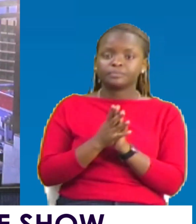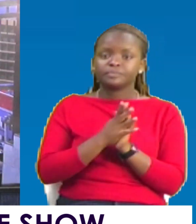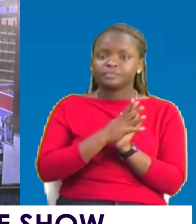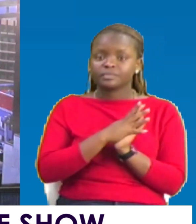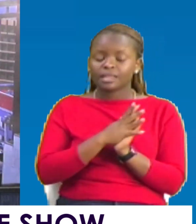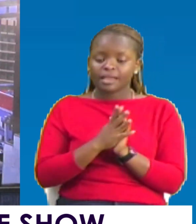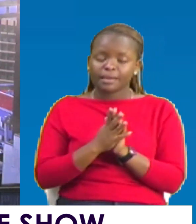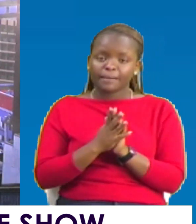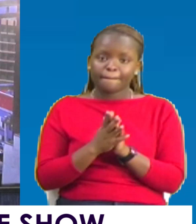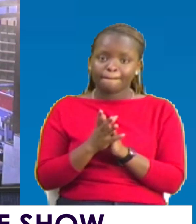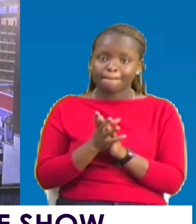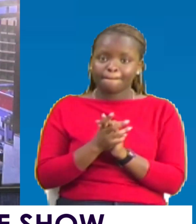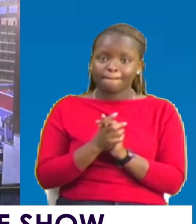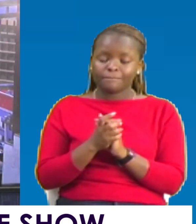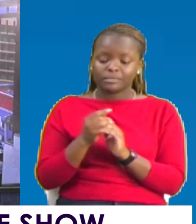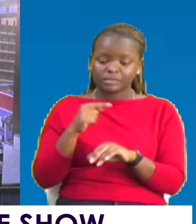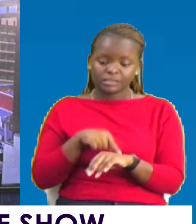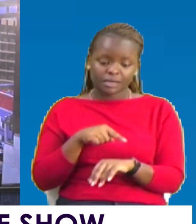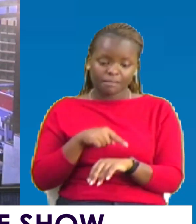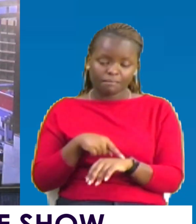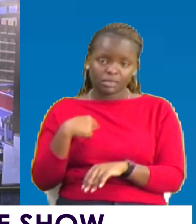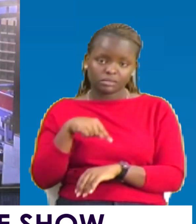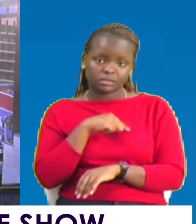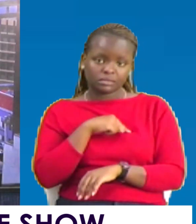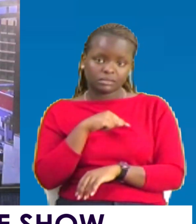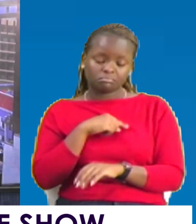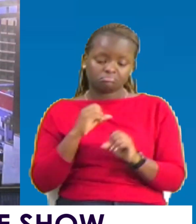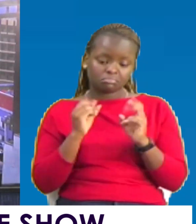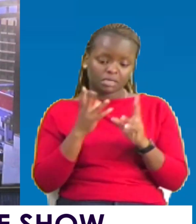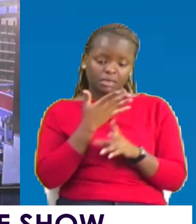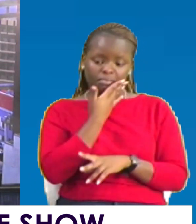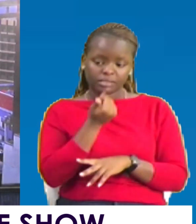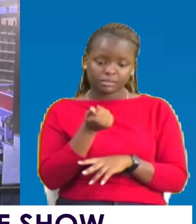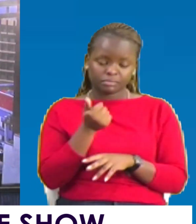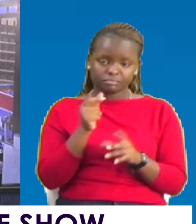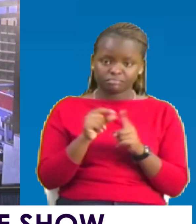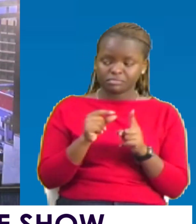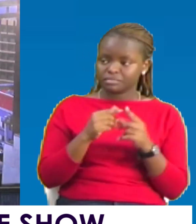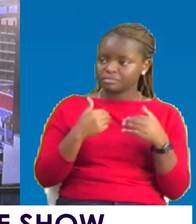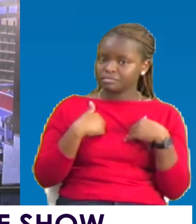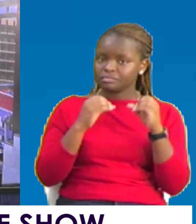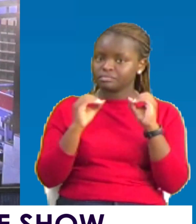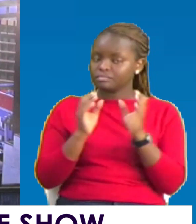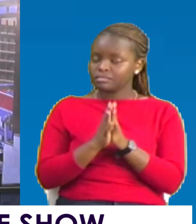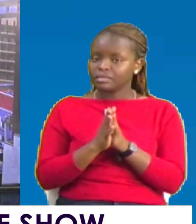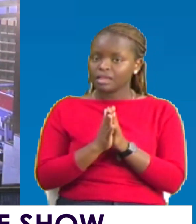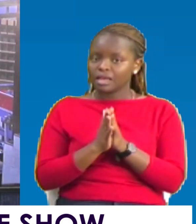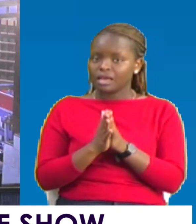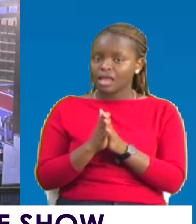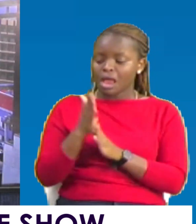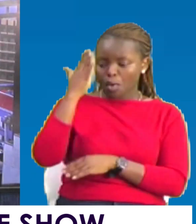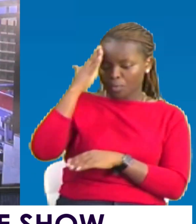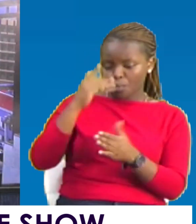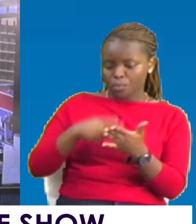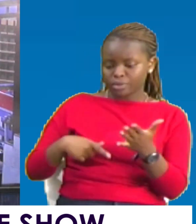not conscious, when we are, for lack of a better word, not sensitive to what is taking